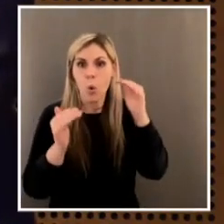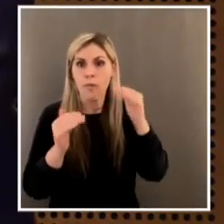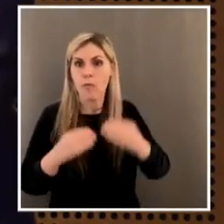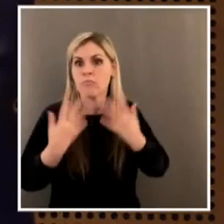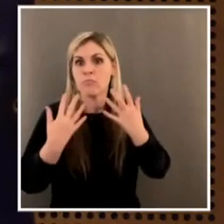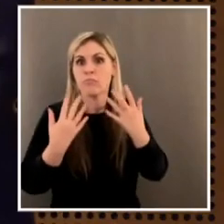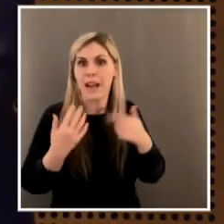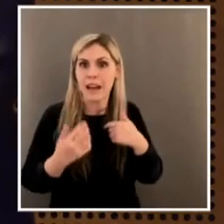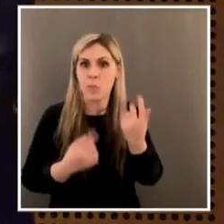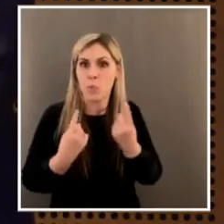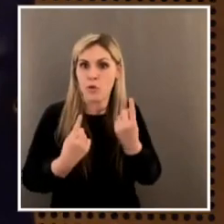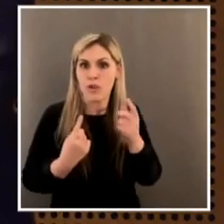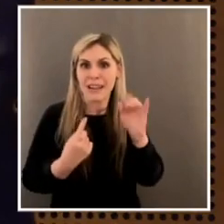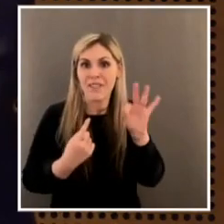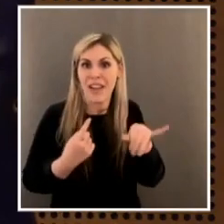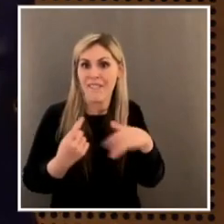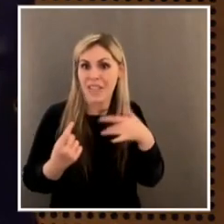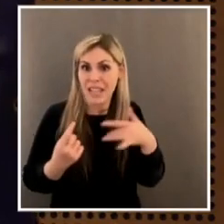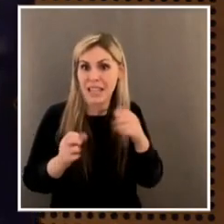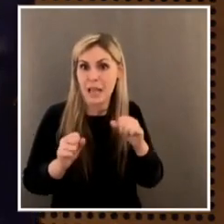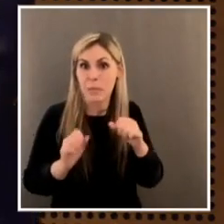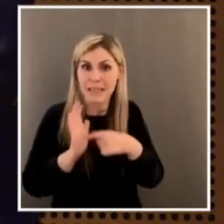be expressed, or the plays